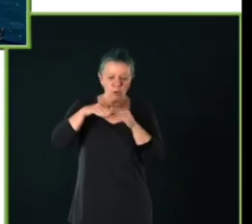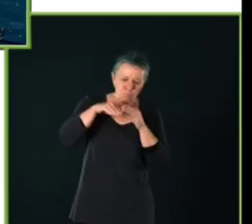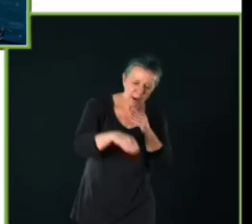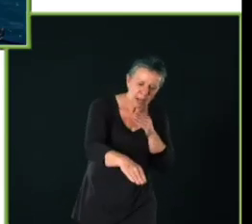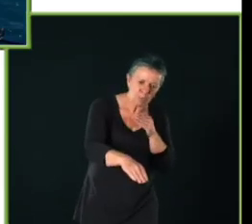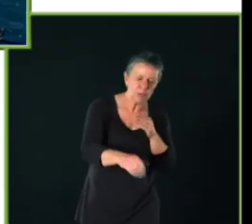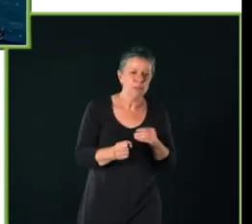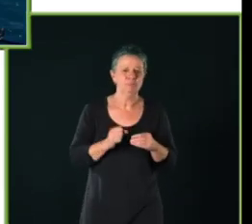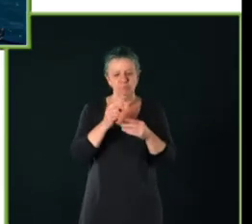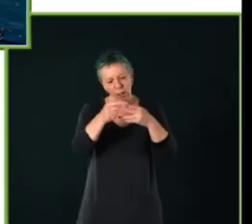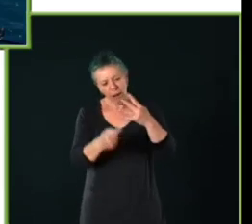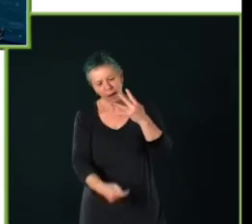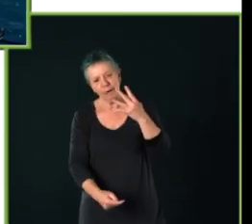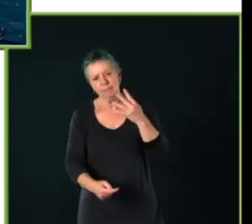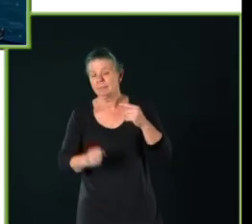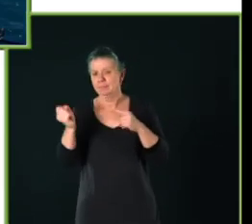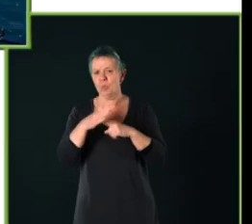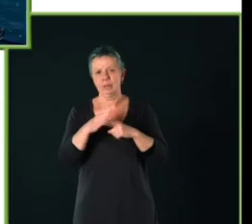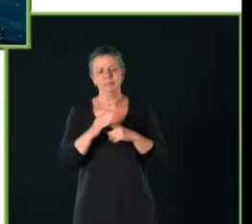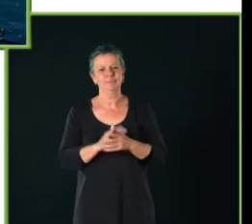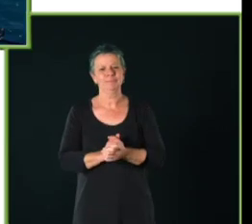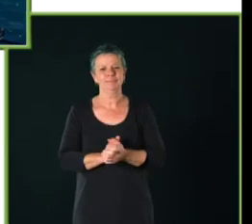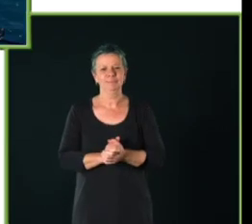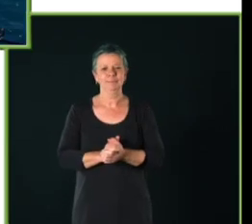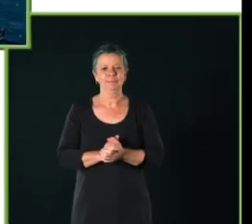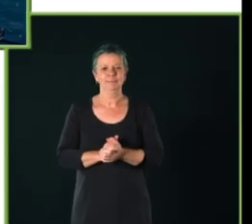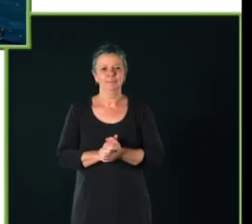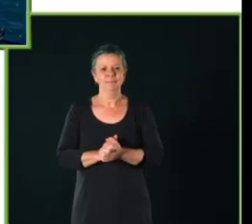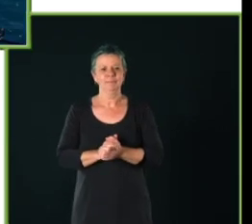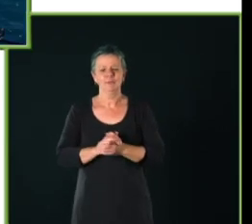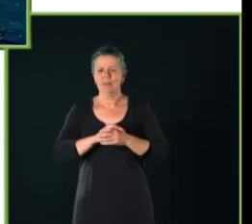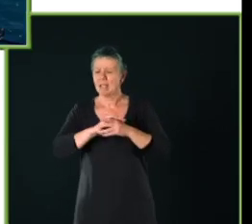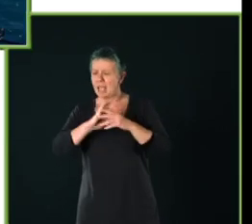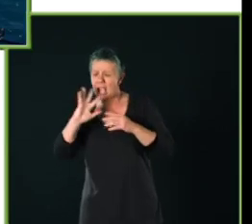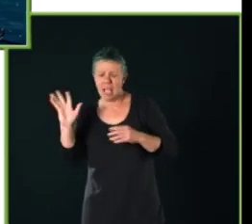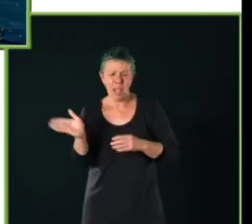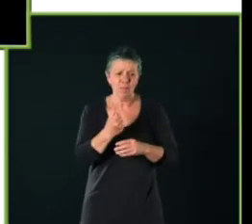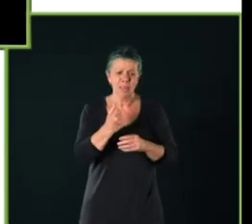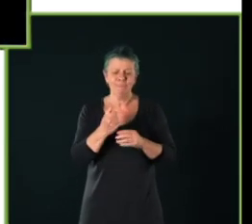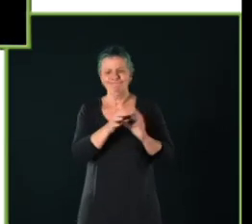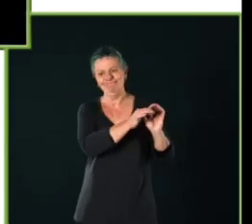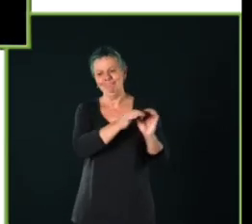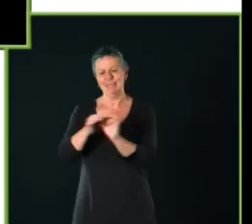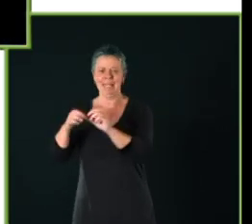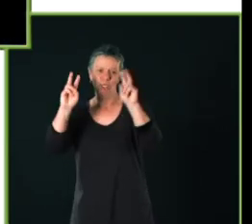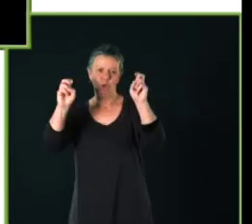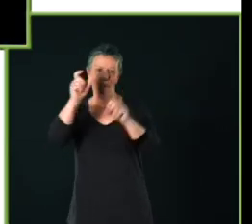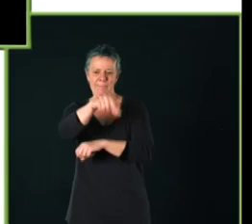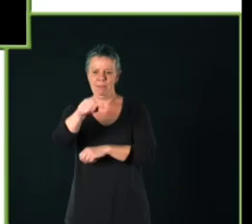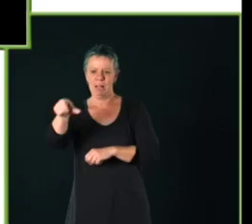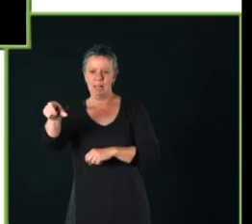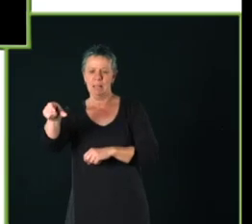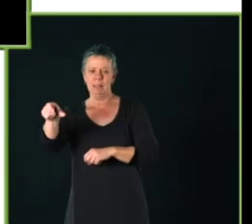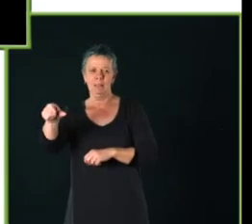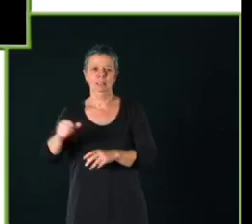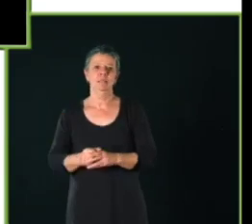is important. So everything is always related to people. When you're young,